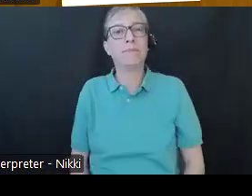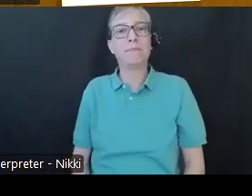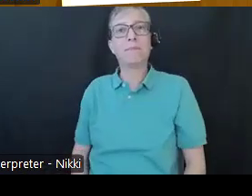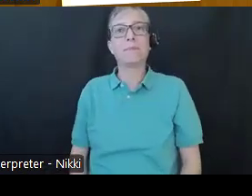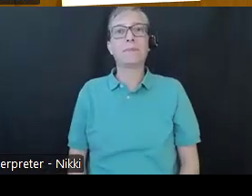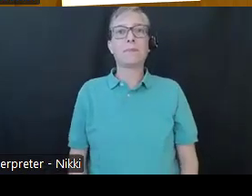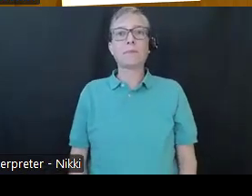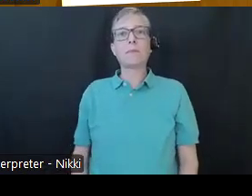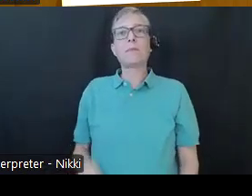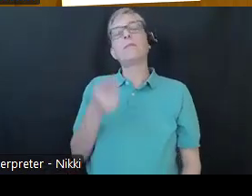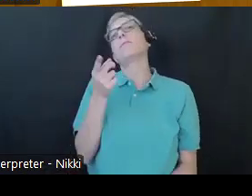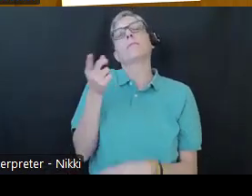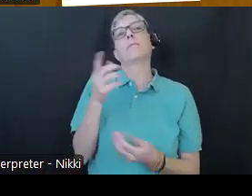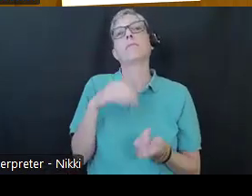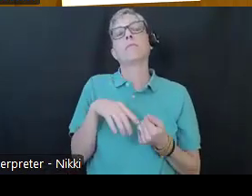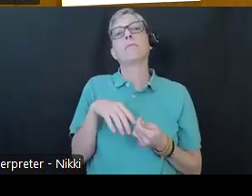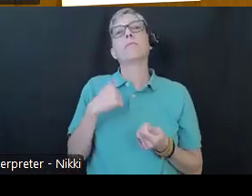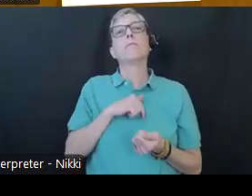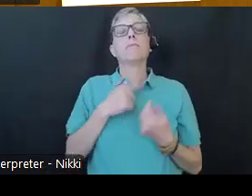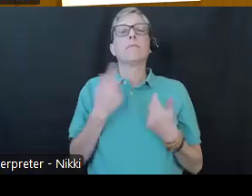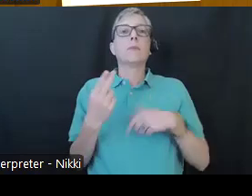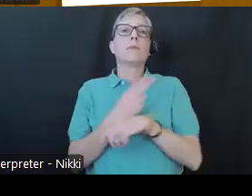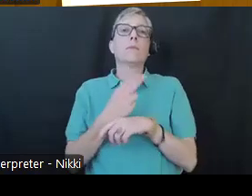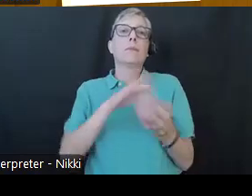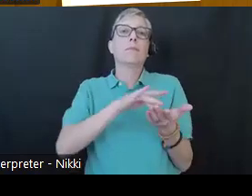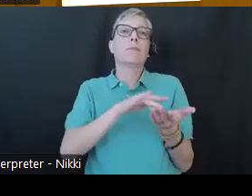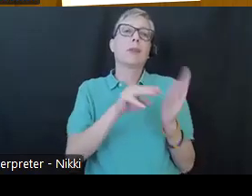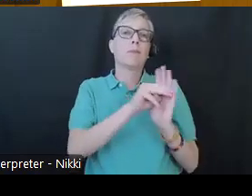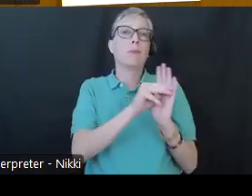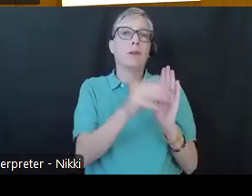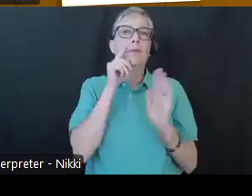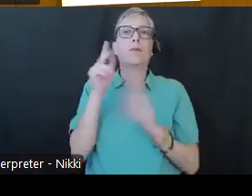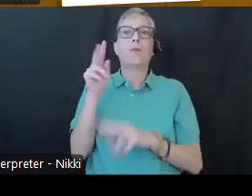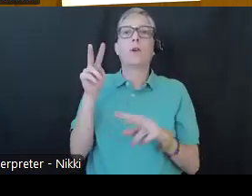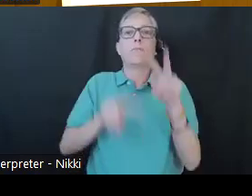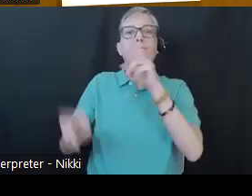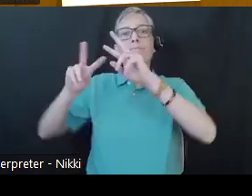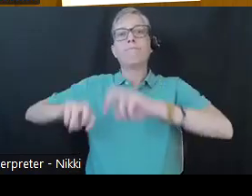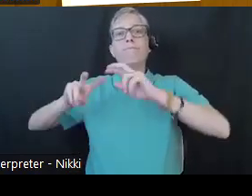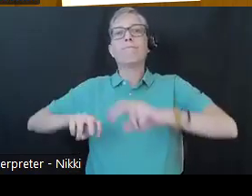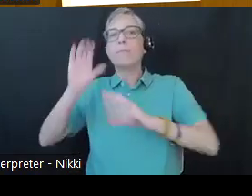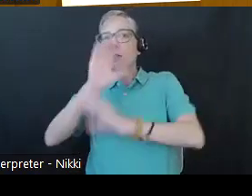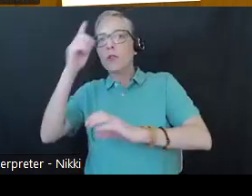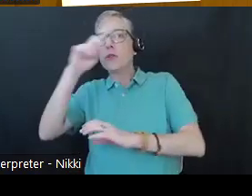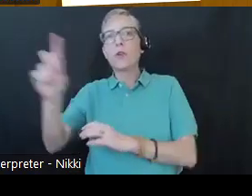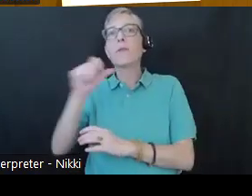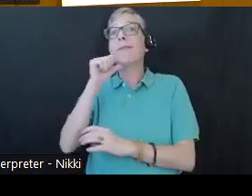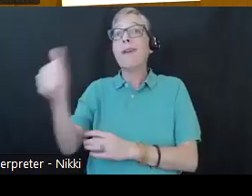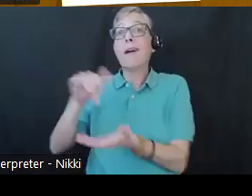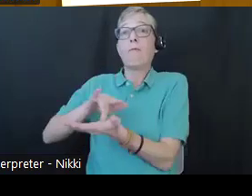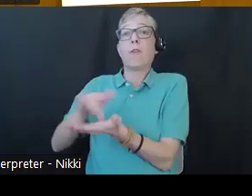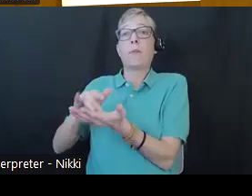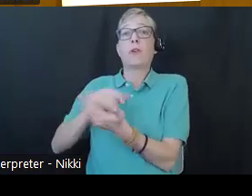We also, again, within the medical model, look at non-pharmacological approaches. We did a lot of research on